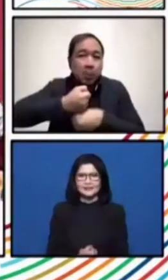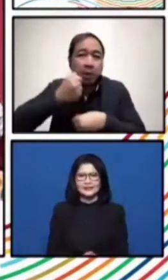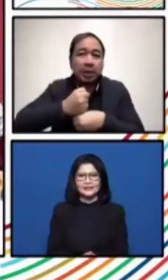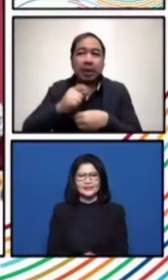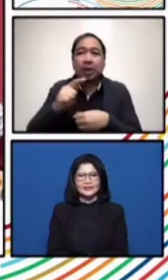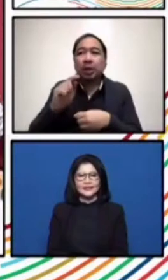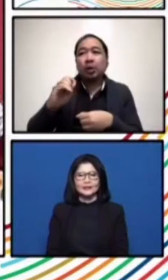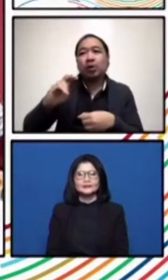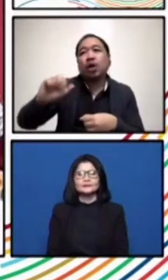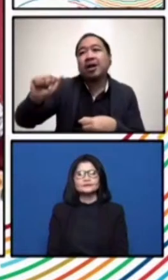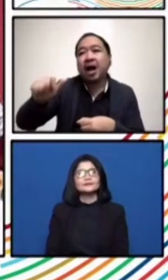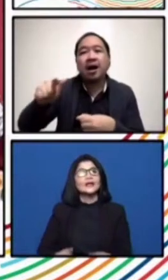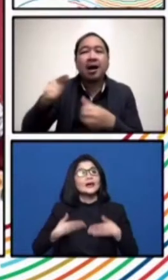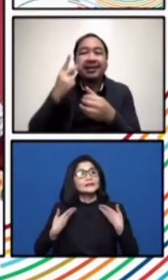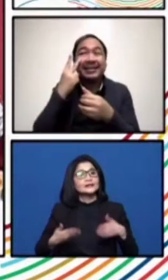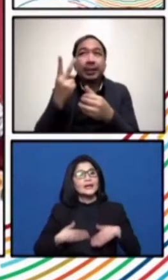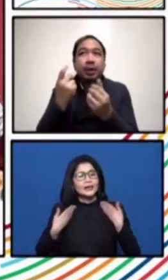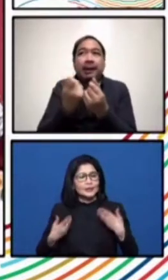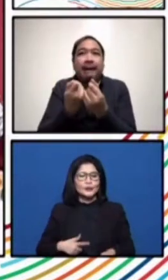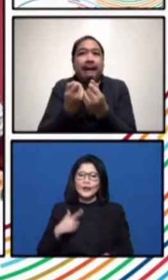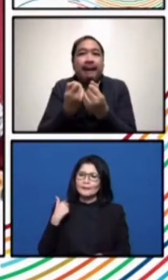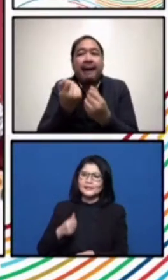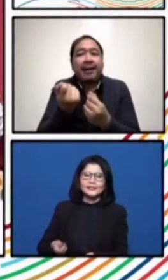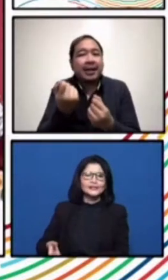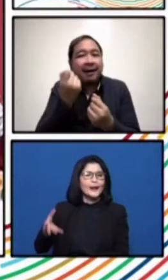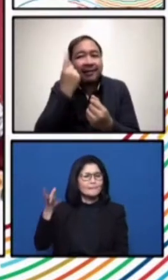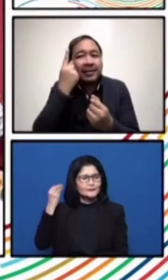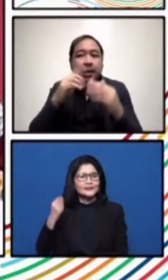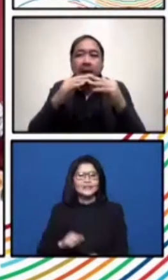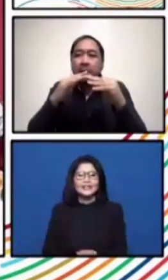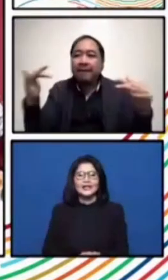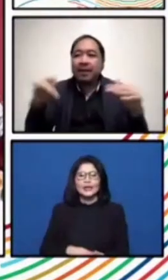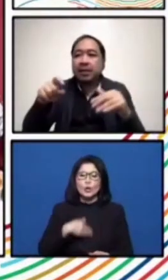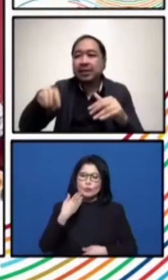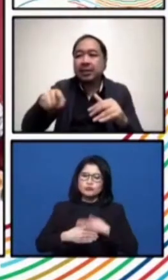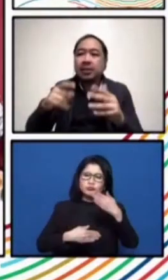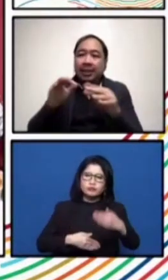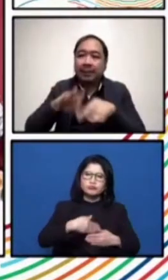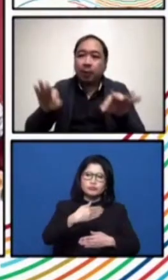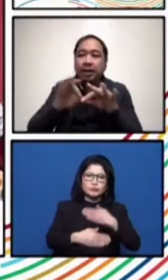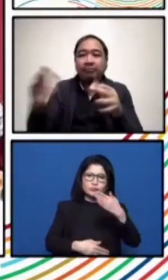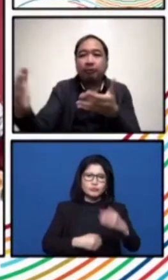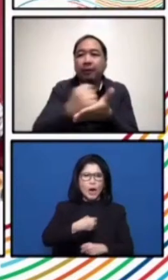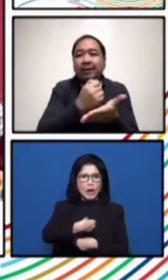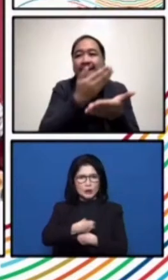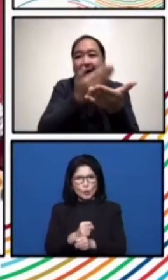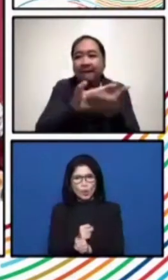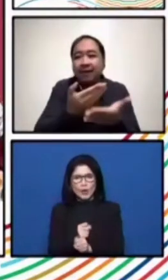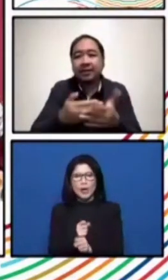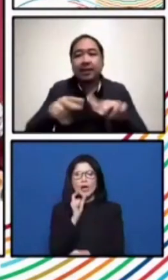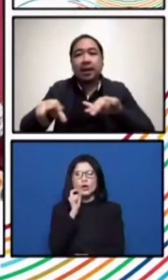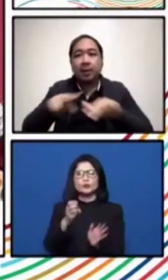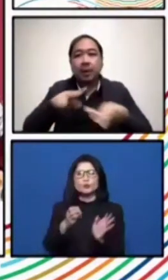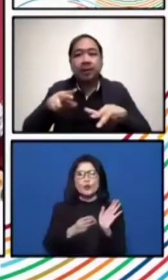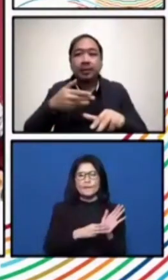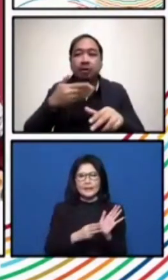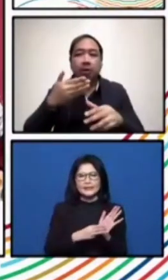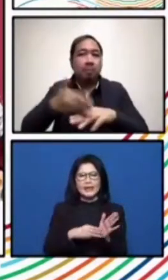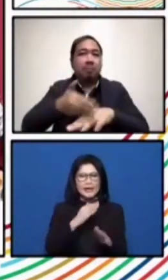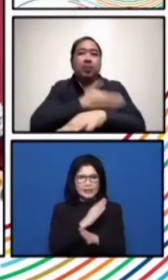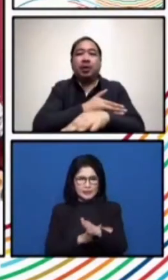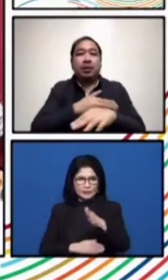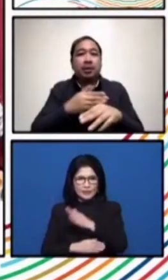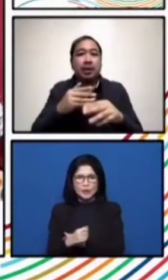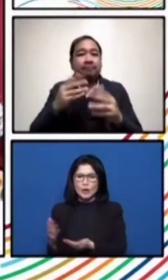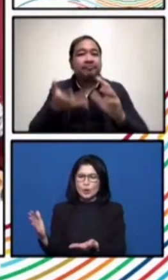the diverse needs and to develop the evidence collaboration and planning for better preparation Disaster Response and resilience